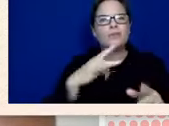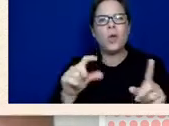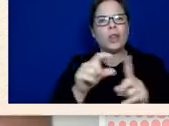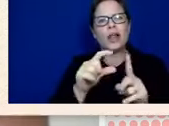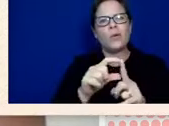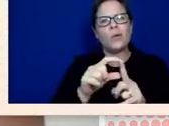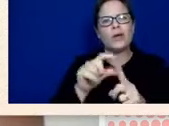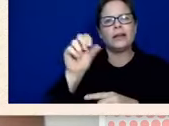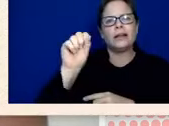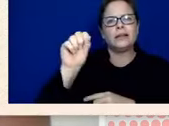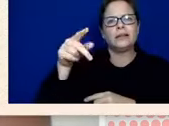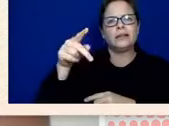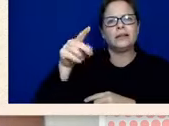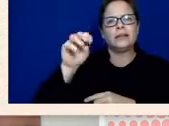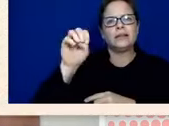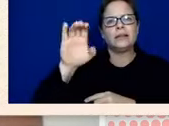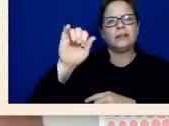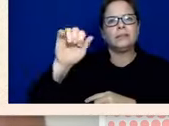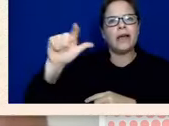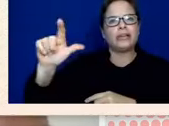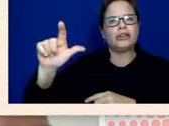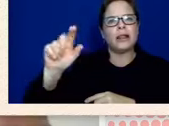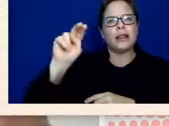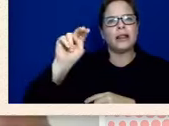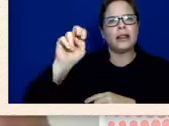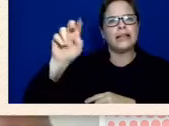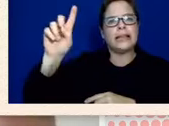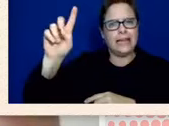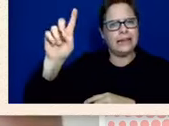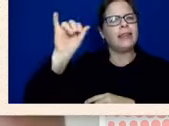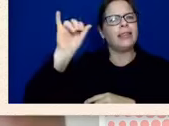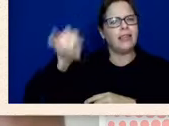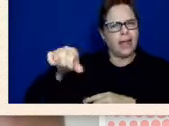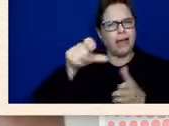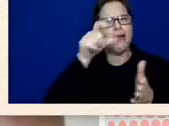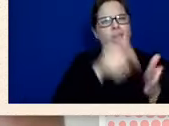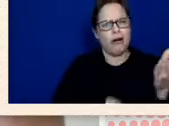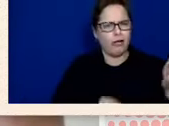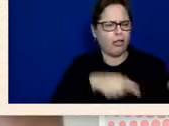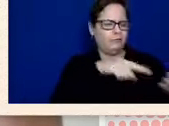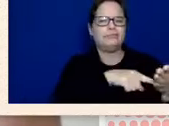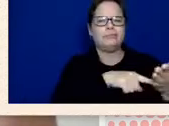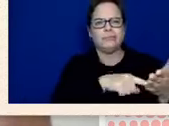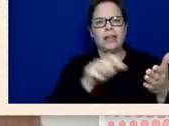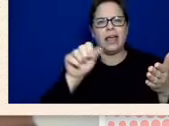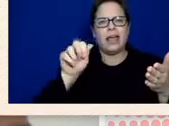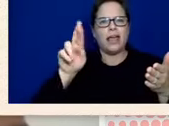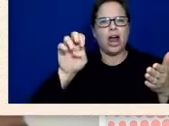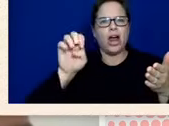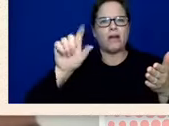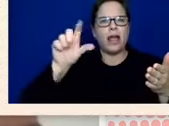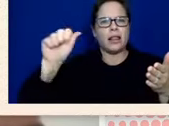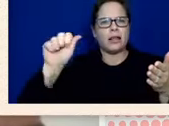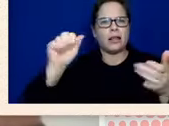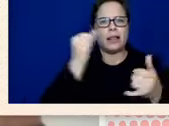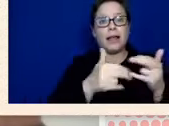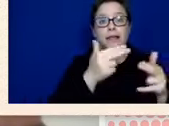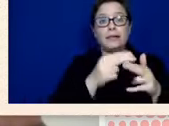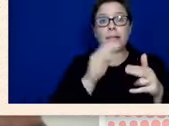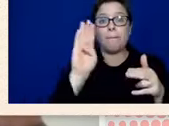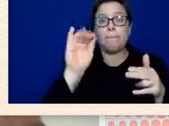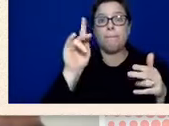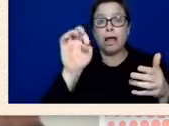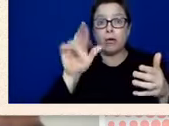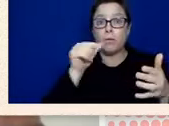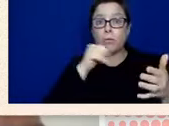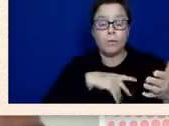because according to the Ariella Baker article that I'm citing, it says the term special needs used to describe people,